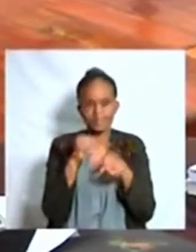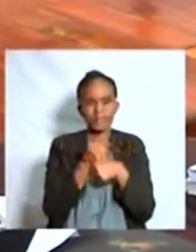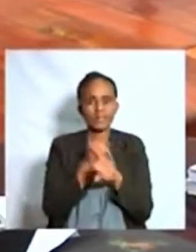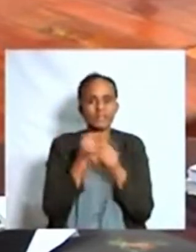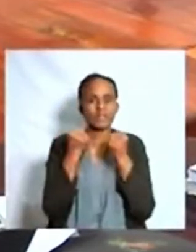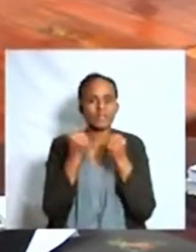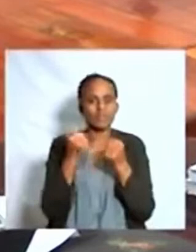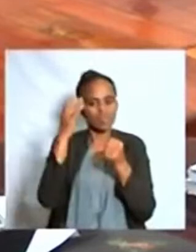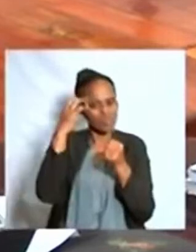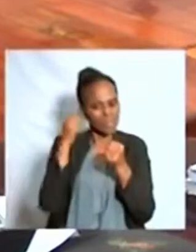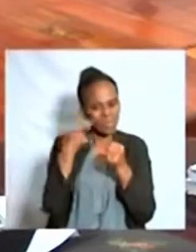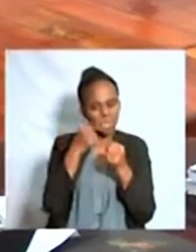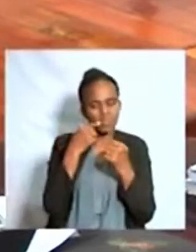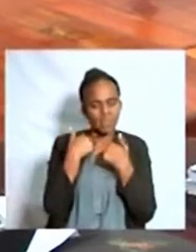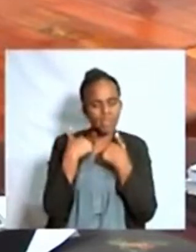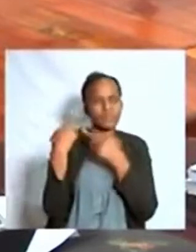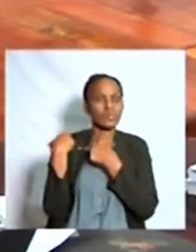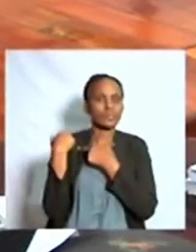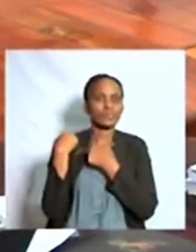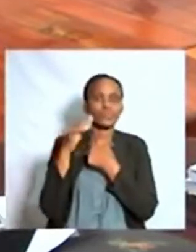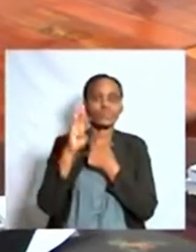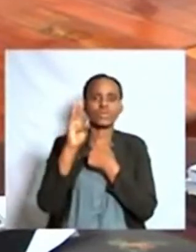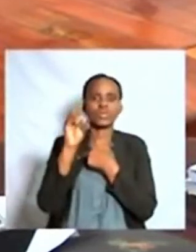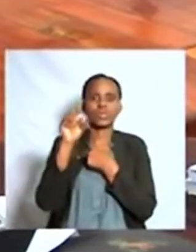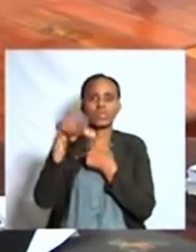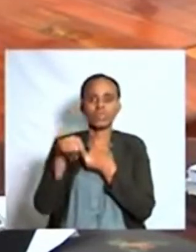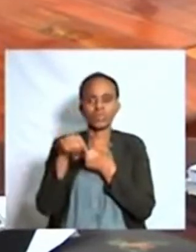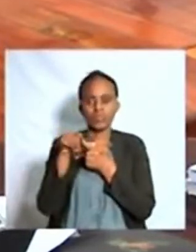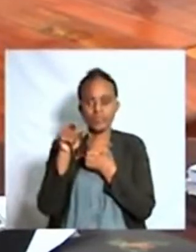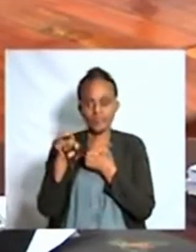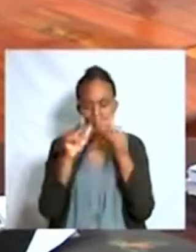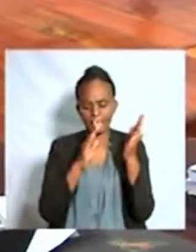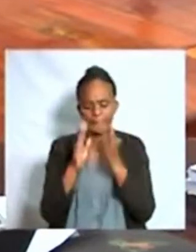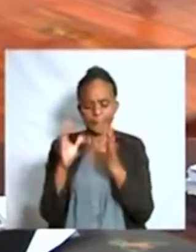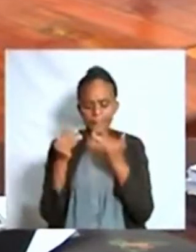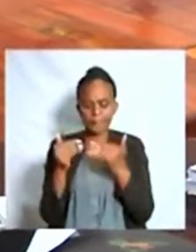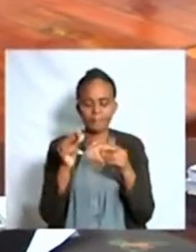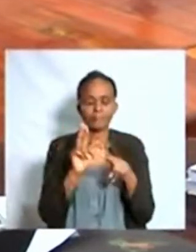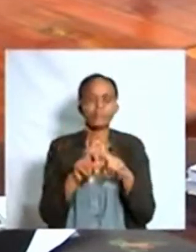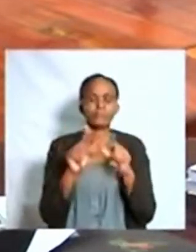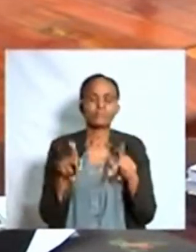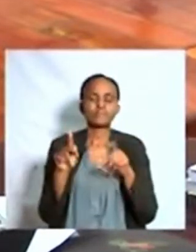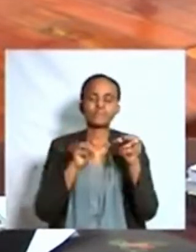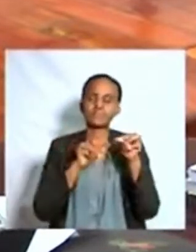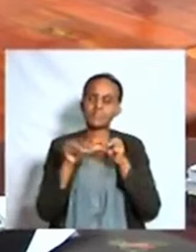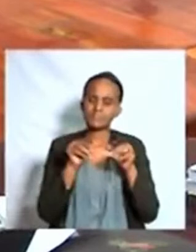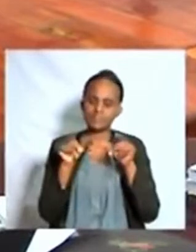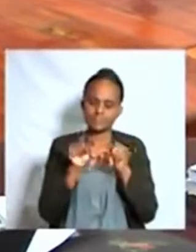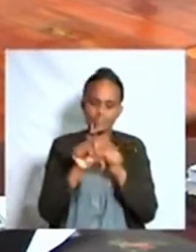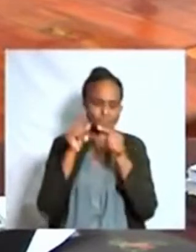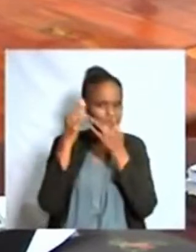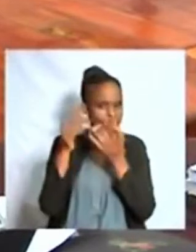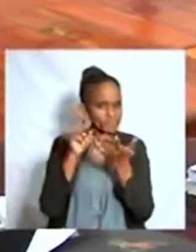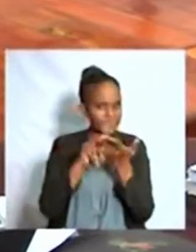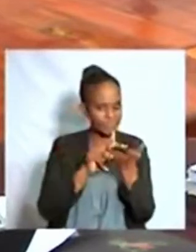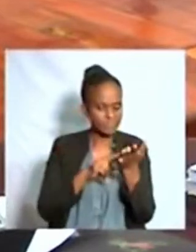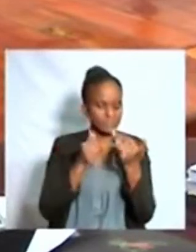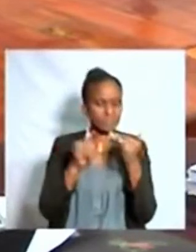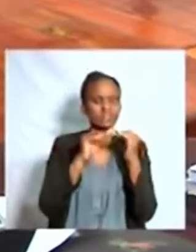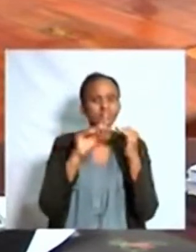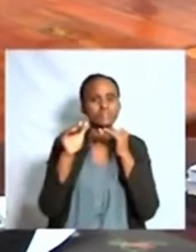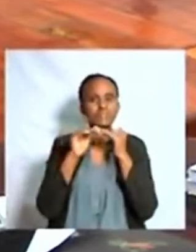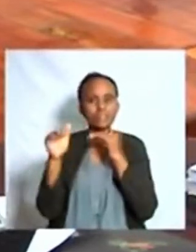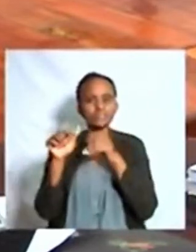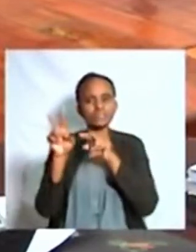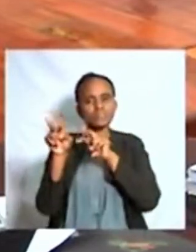officers tasked with the preparation of BOQs. As a remedial measure, Chair, management wishes to report that the levels of supervision and